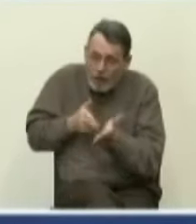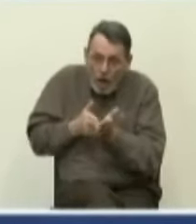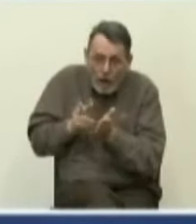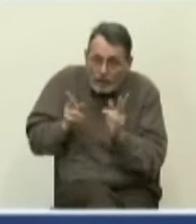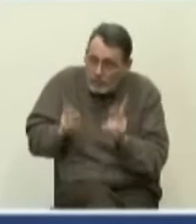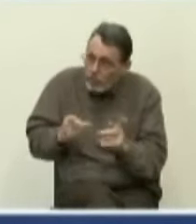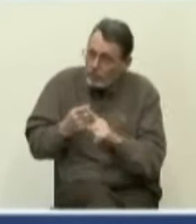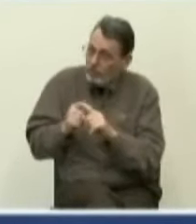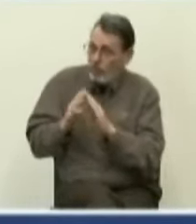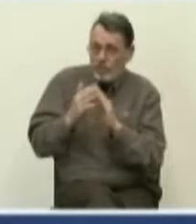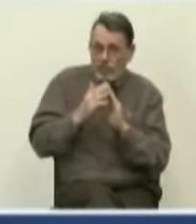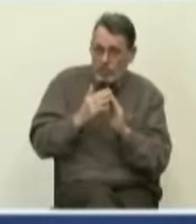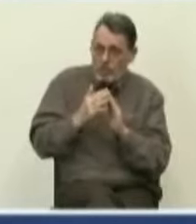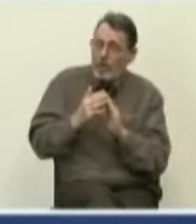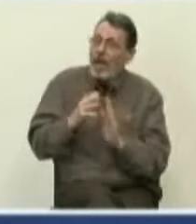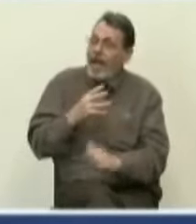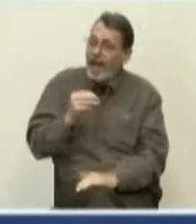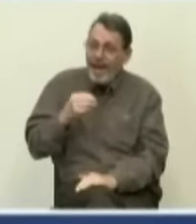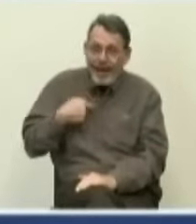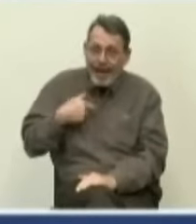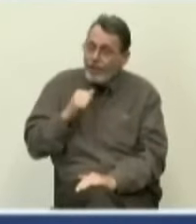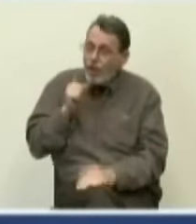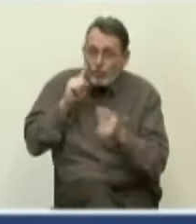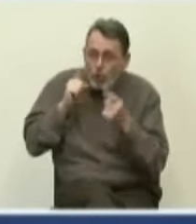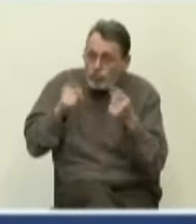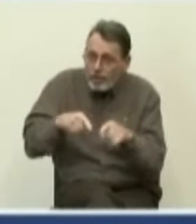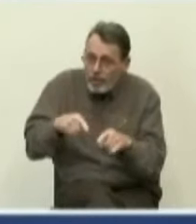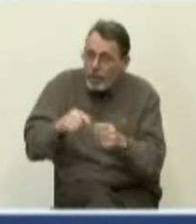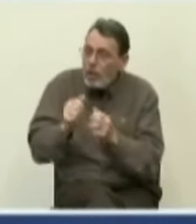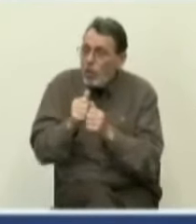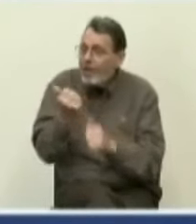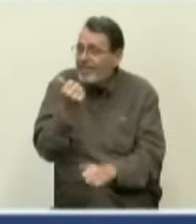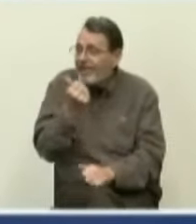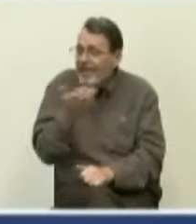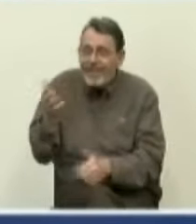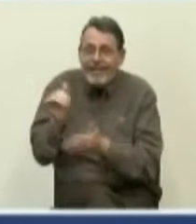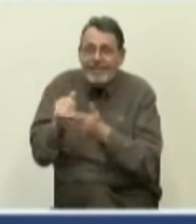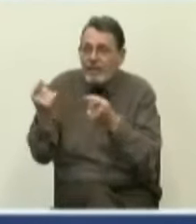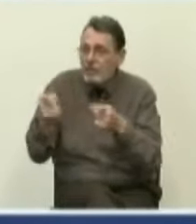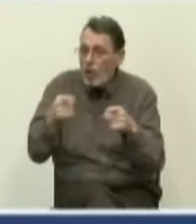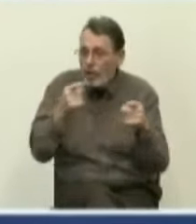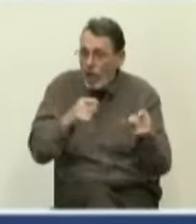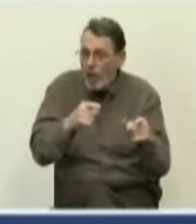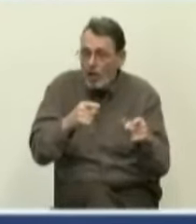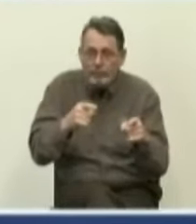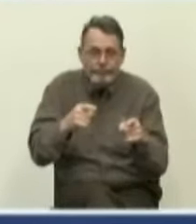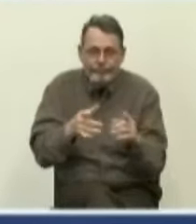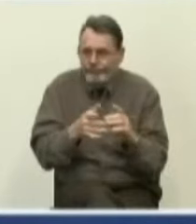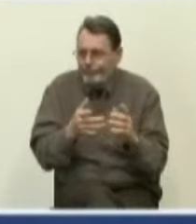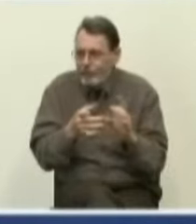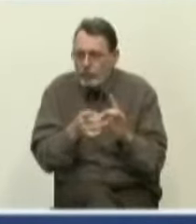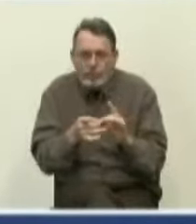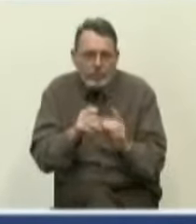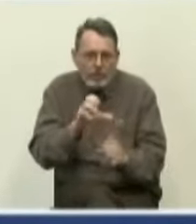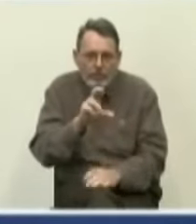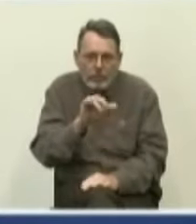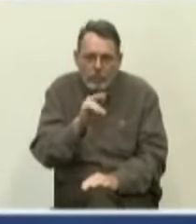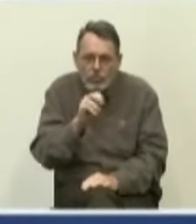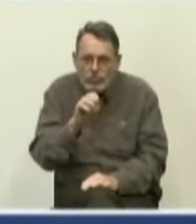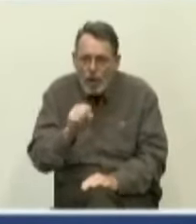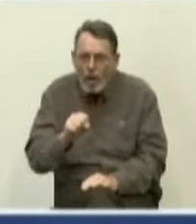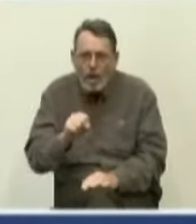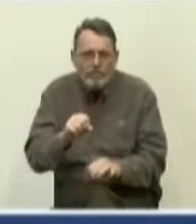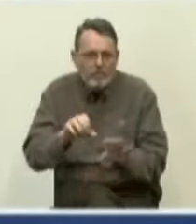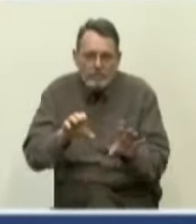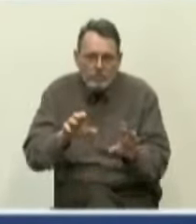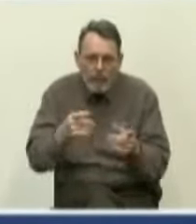community, and I do not agree with anything that's going on far as, you know, crimes and everything be committed. I